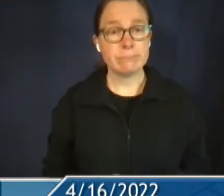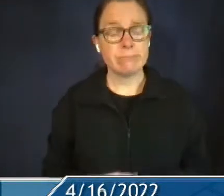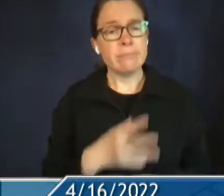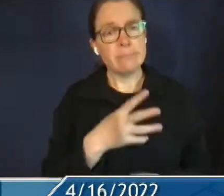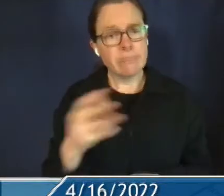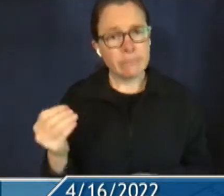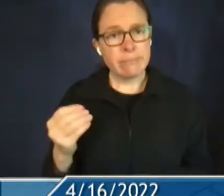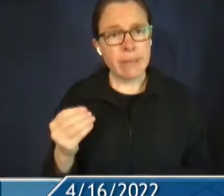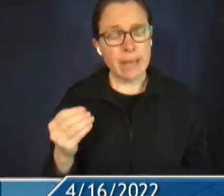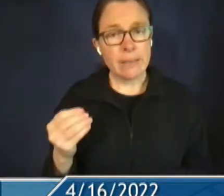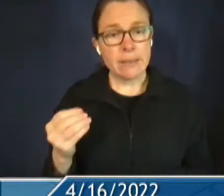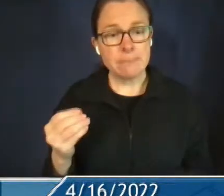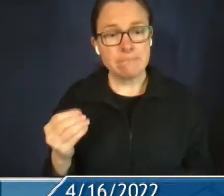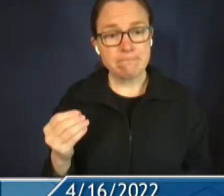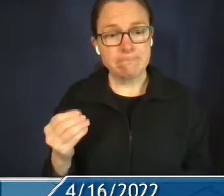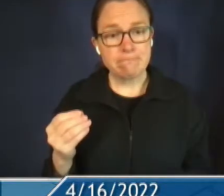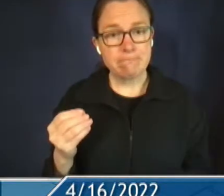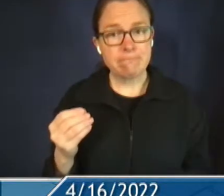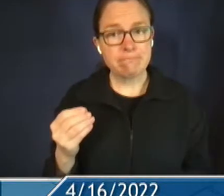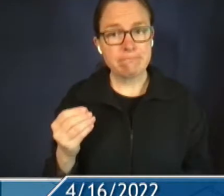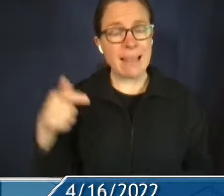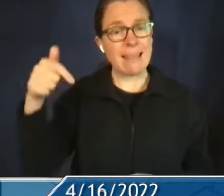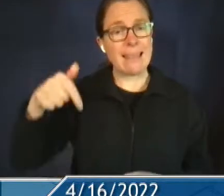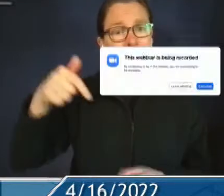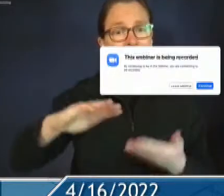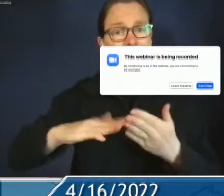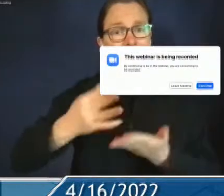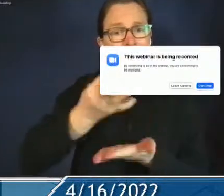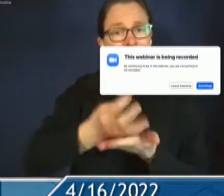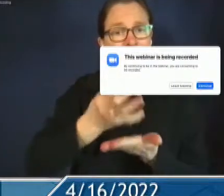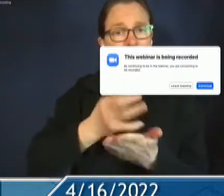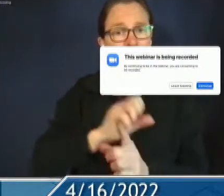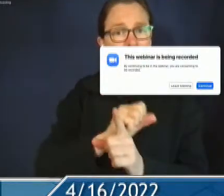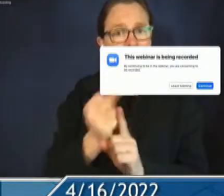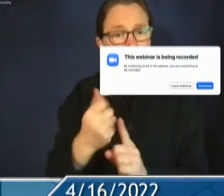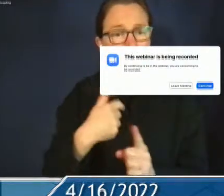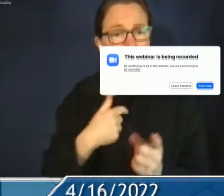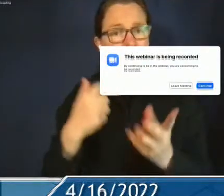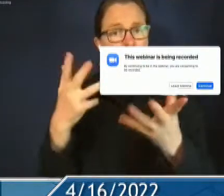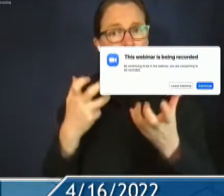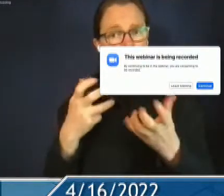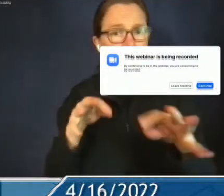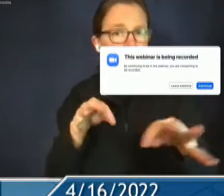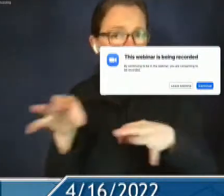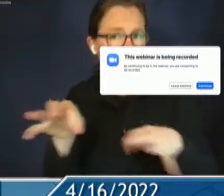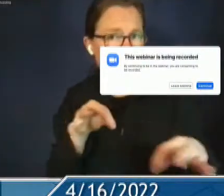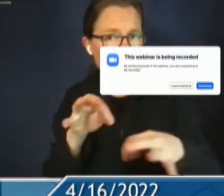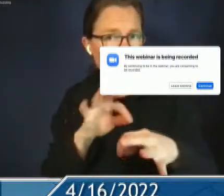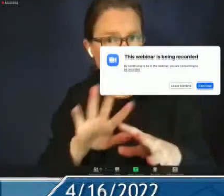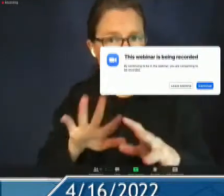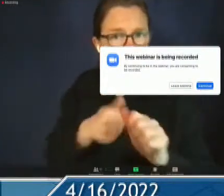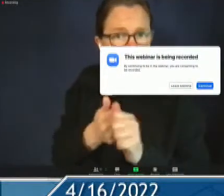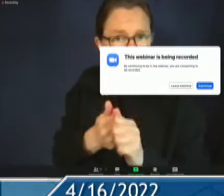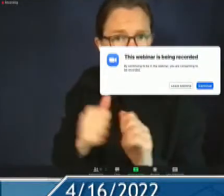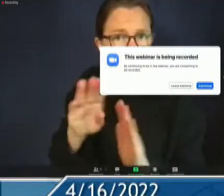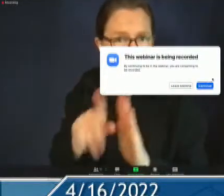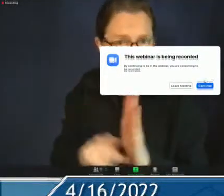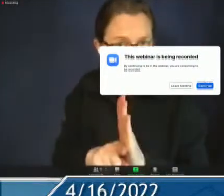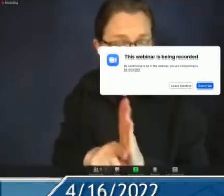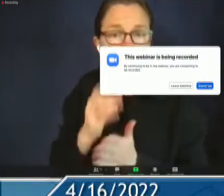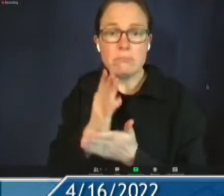to place the city's fiscal situation into some context. This meeting is being recorded. Especially for folks who